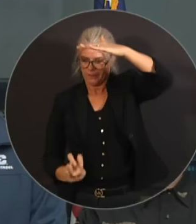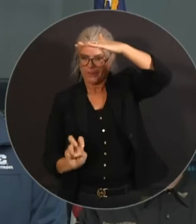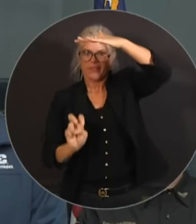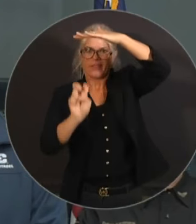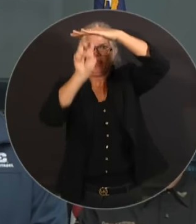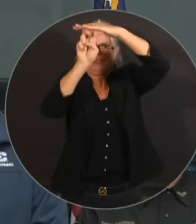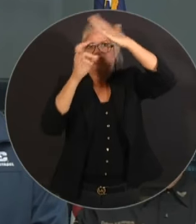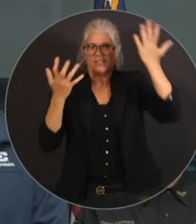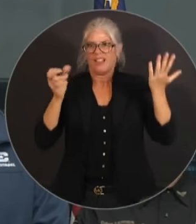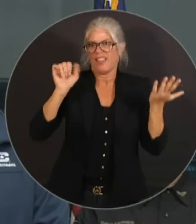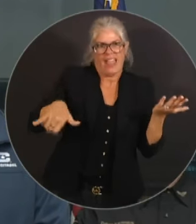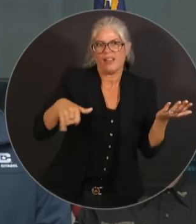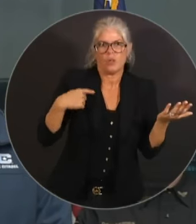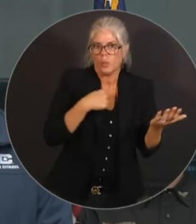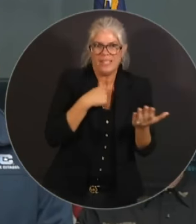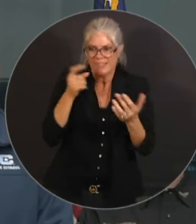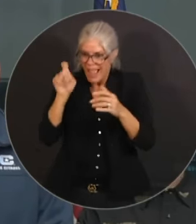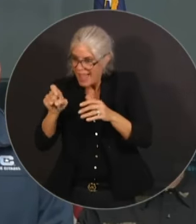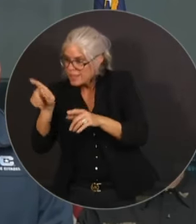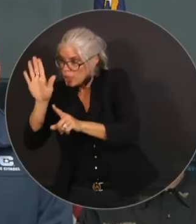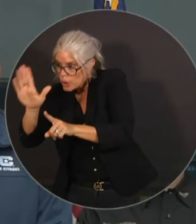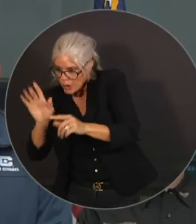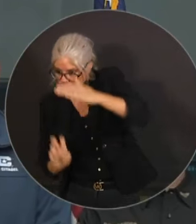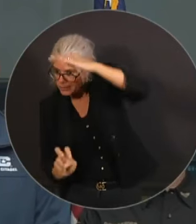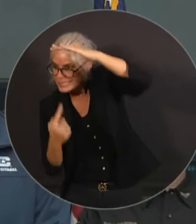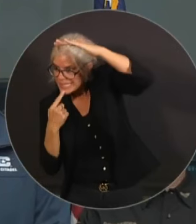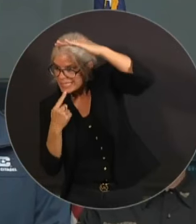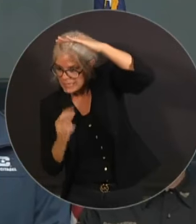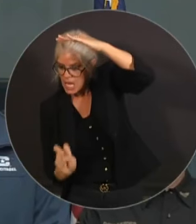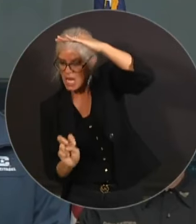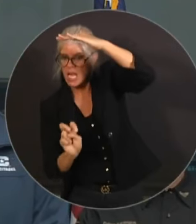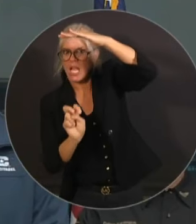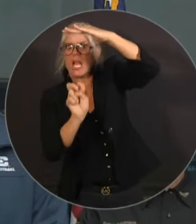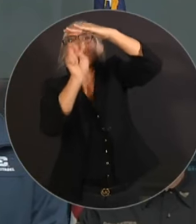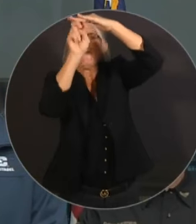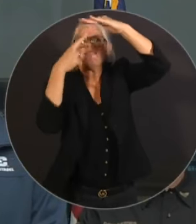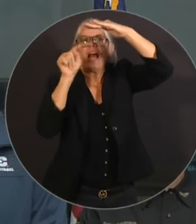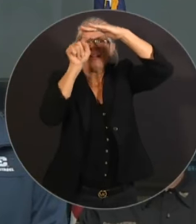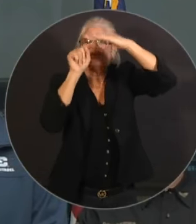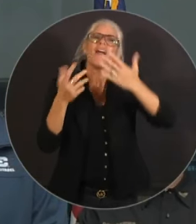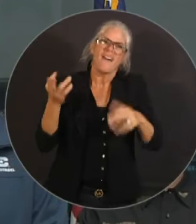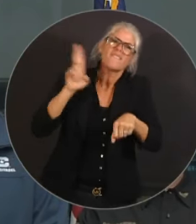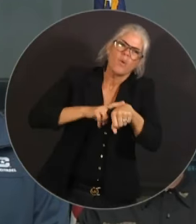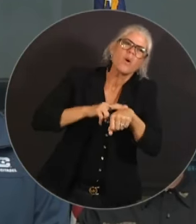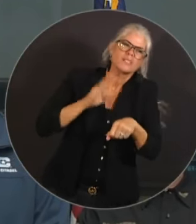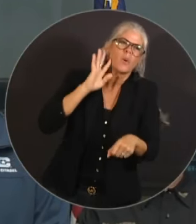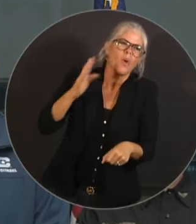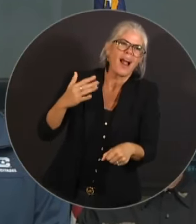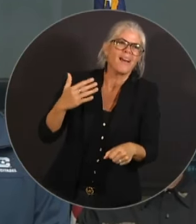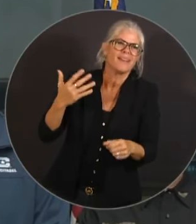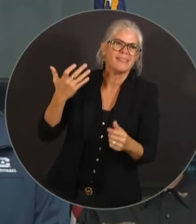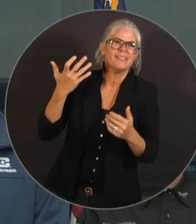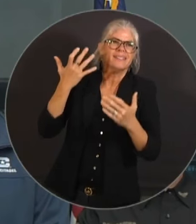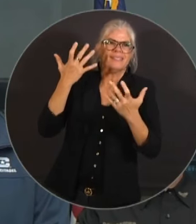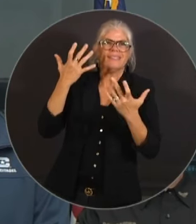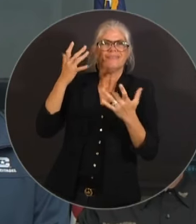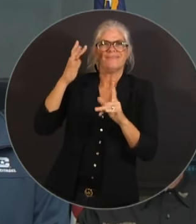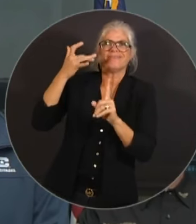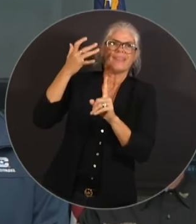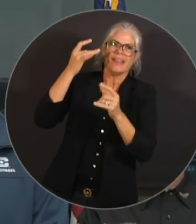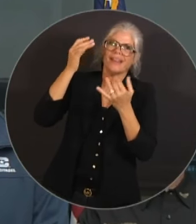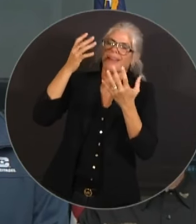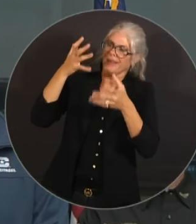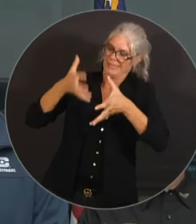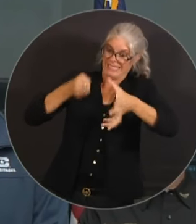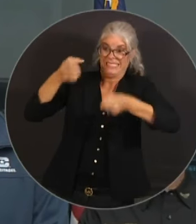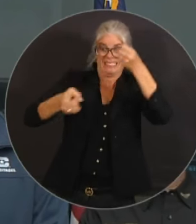go through their evacuations, their shelter operations, and they will be, of course, on the tip of the spear for search and rescue in addition to what the